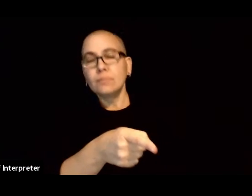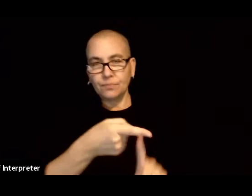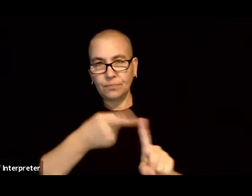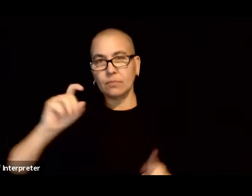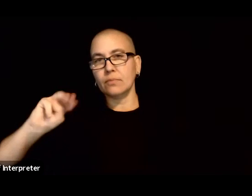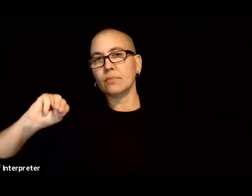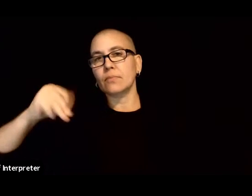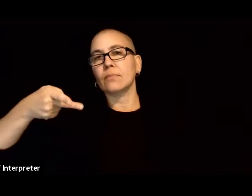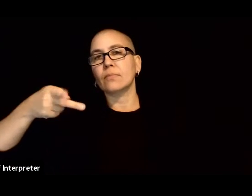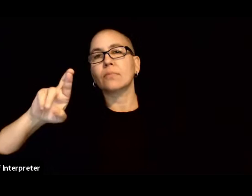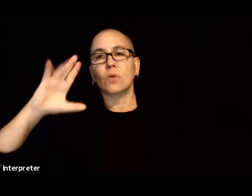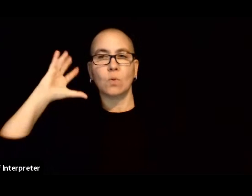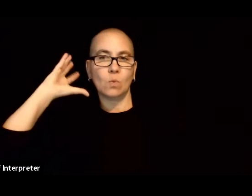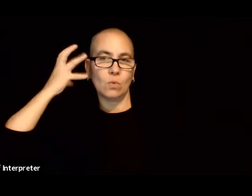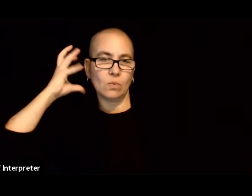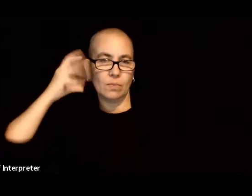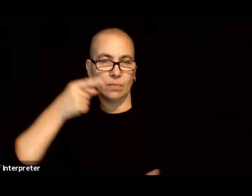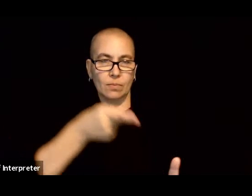open.